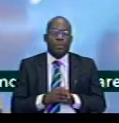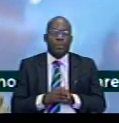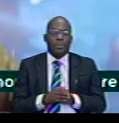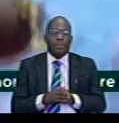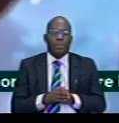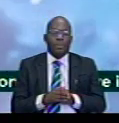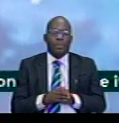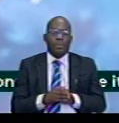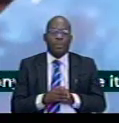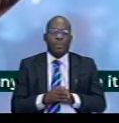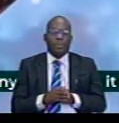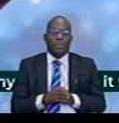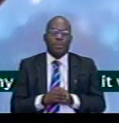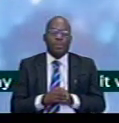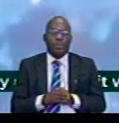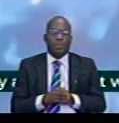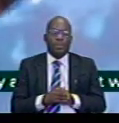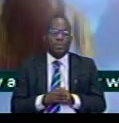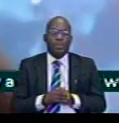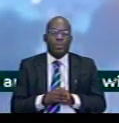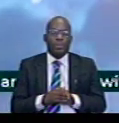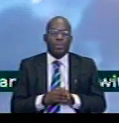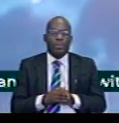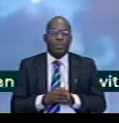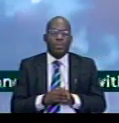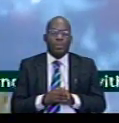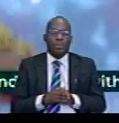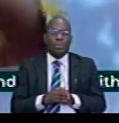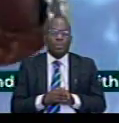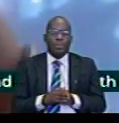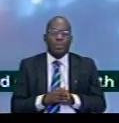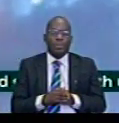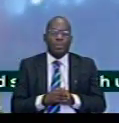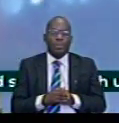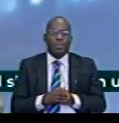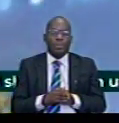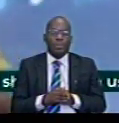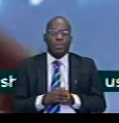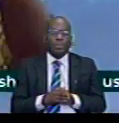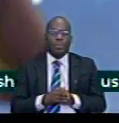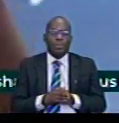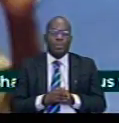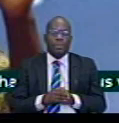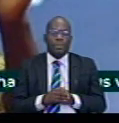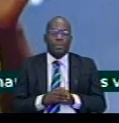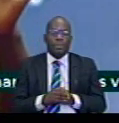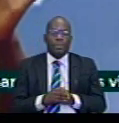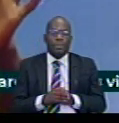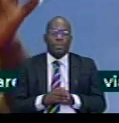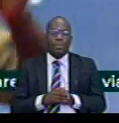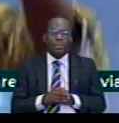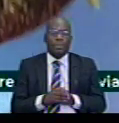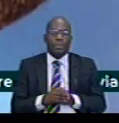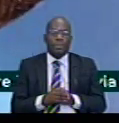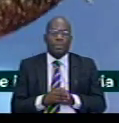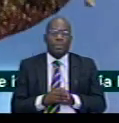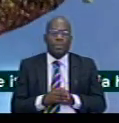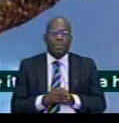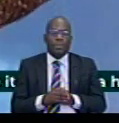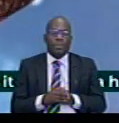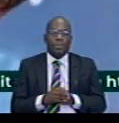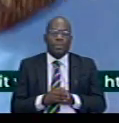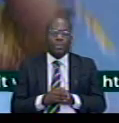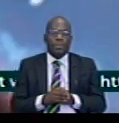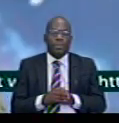kareji ne bazu e be la mo de ba sele mi anti e be dogbeda re mi ata to mo ba mo nu bebe me a le